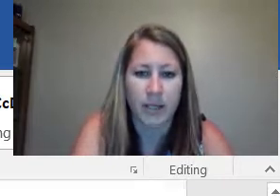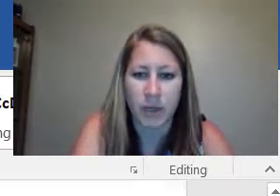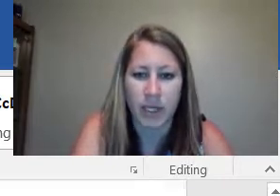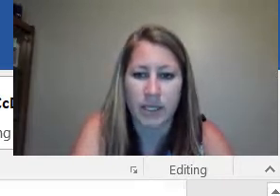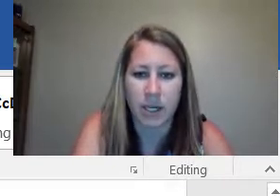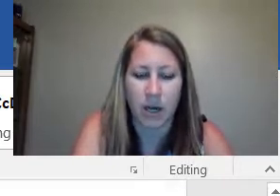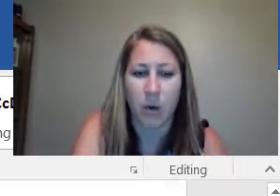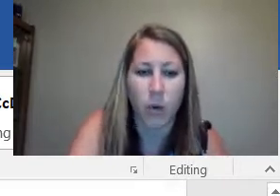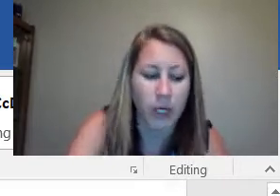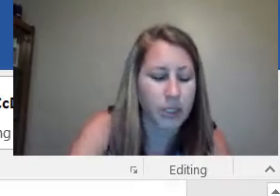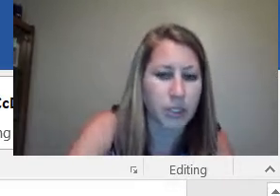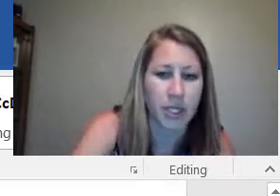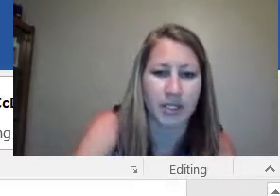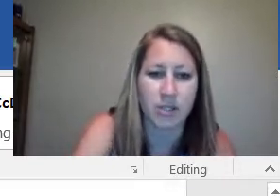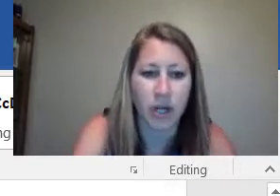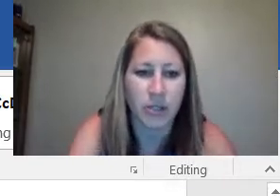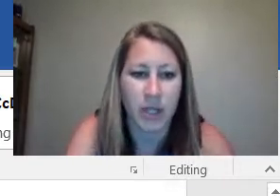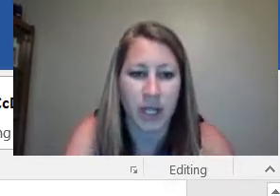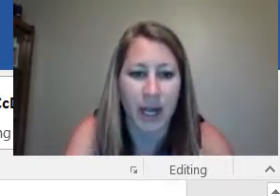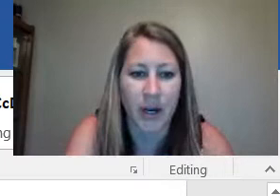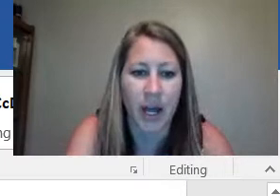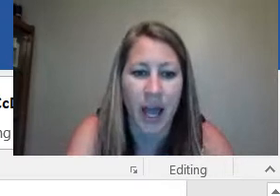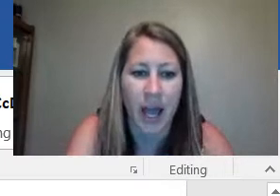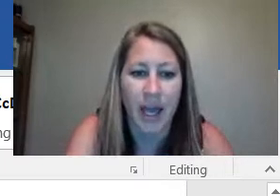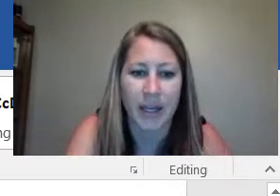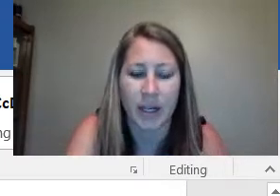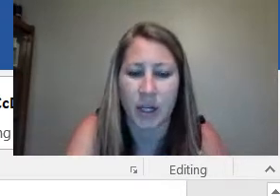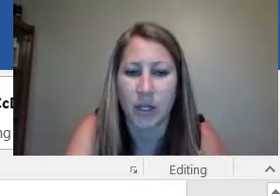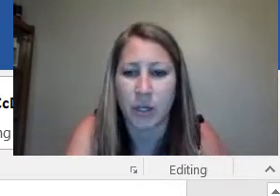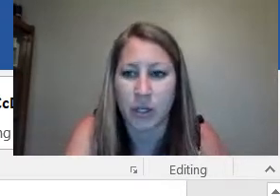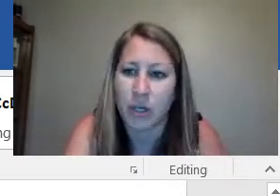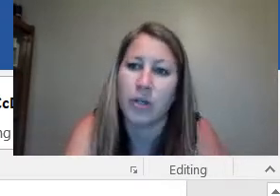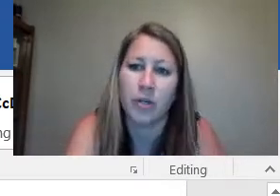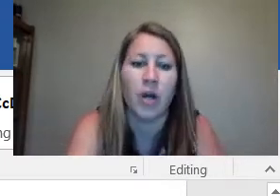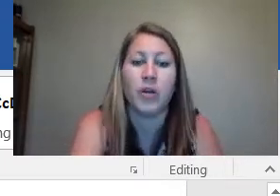Ooh, next one is orange and it starts with the letter N,